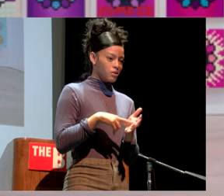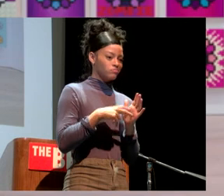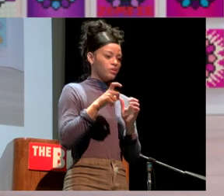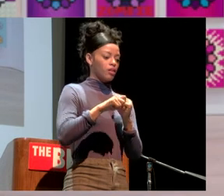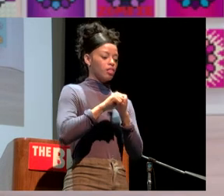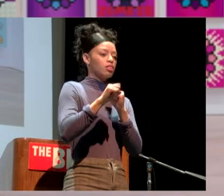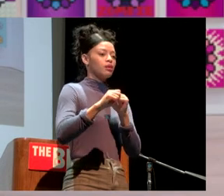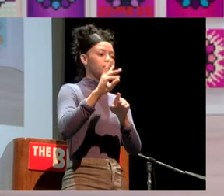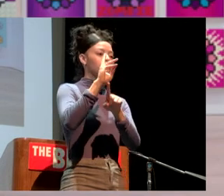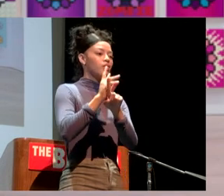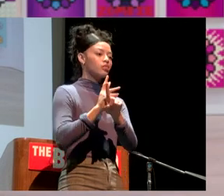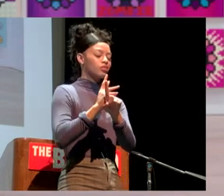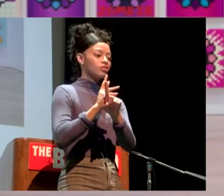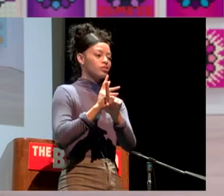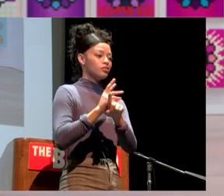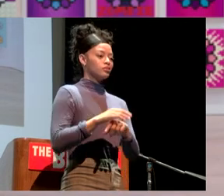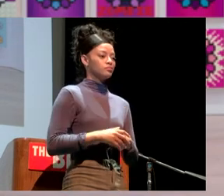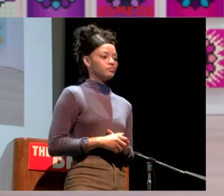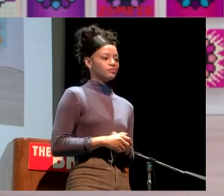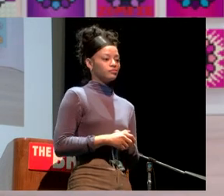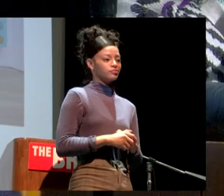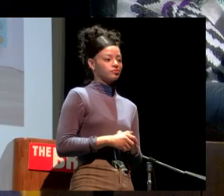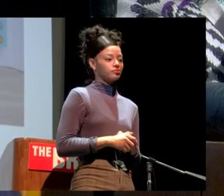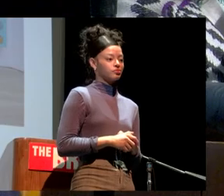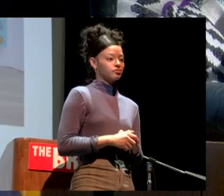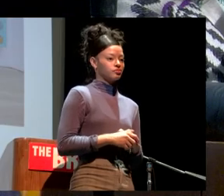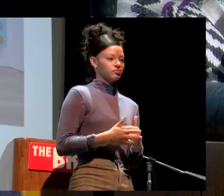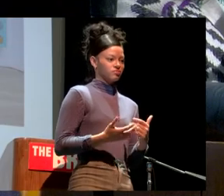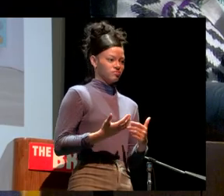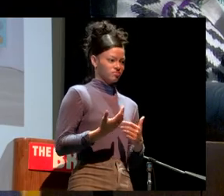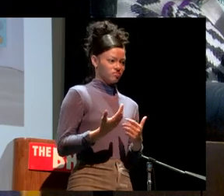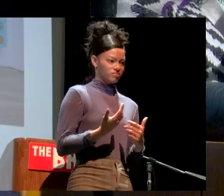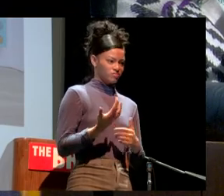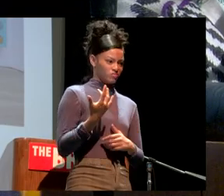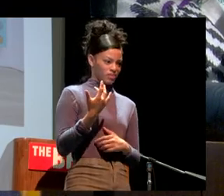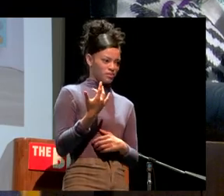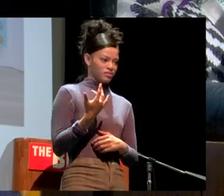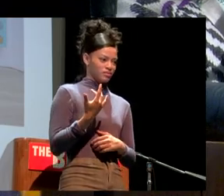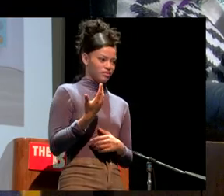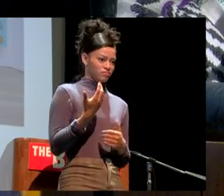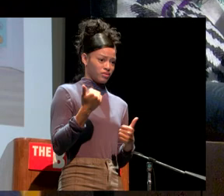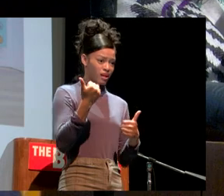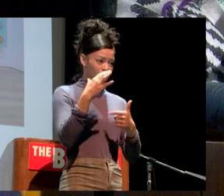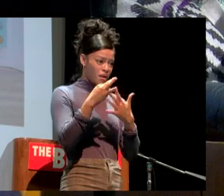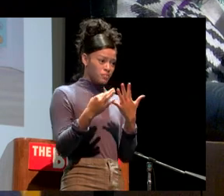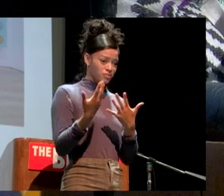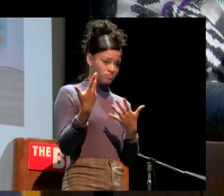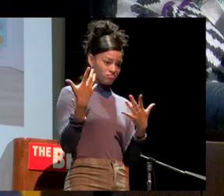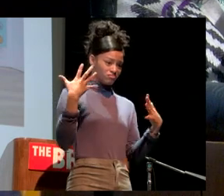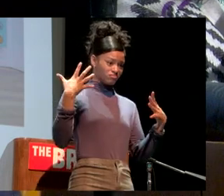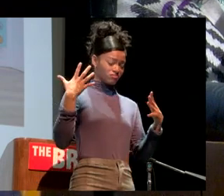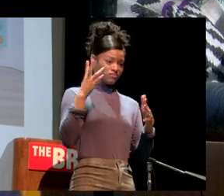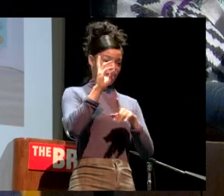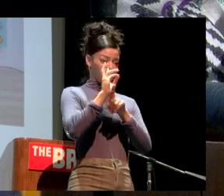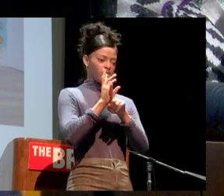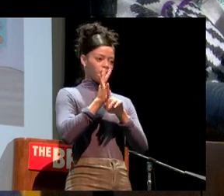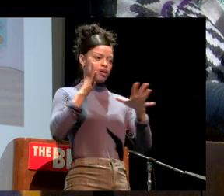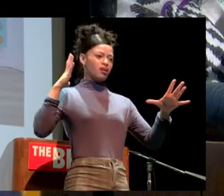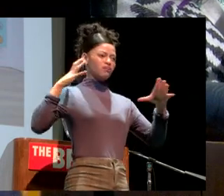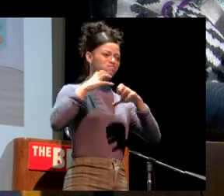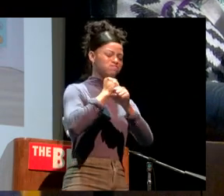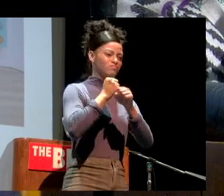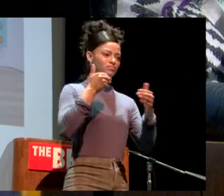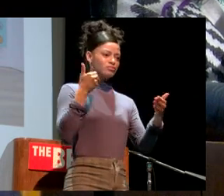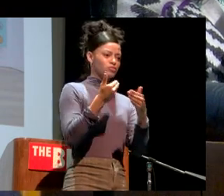work on it, let's try to do something like CryptoPunks. And I said, okay, that sounds great. And then, oh, then it has to be, everything has to be full on chain.